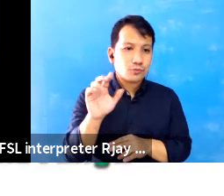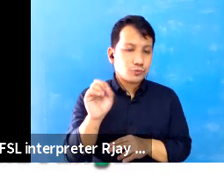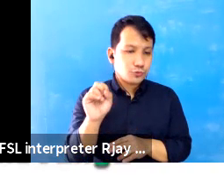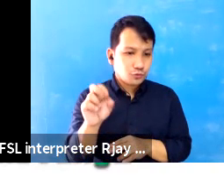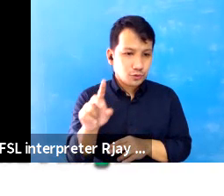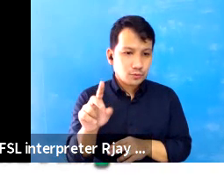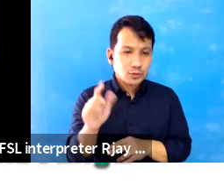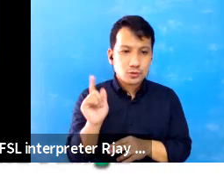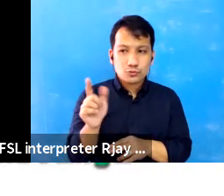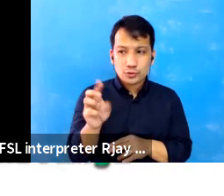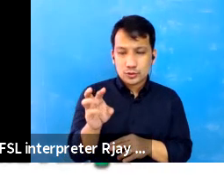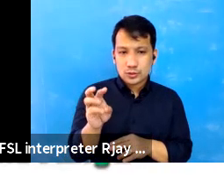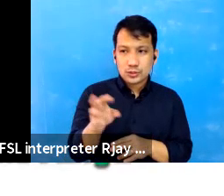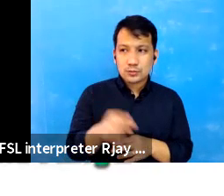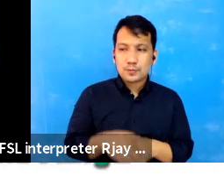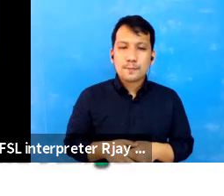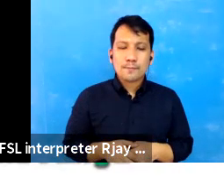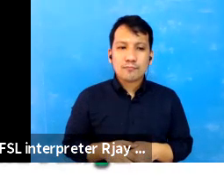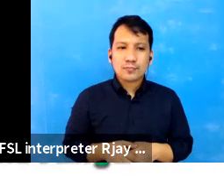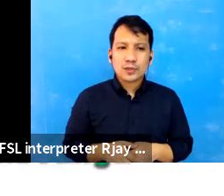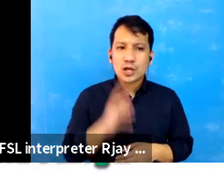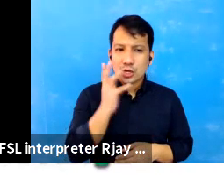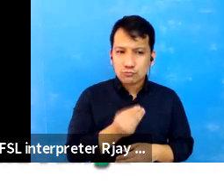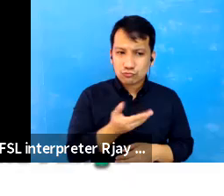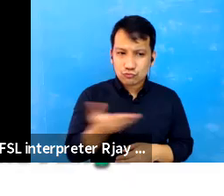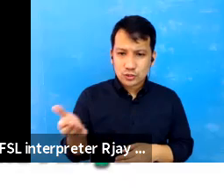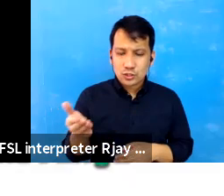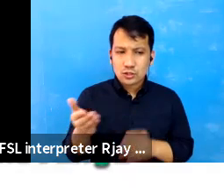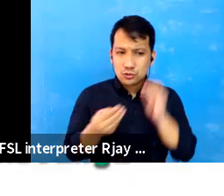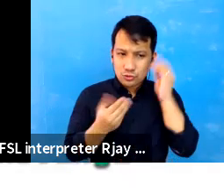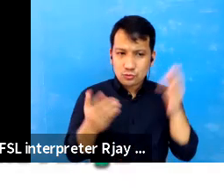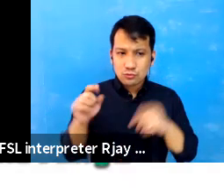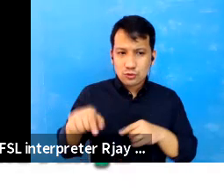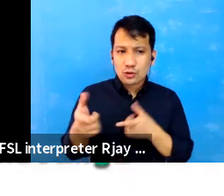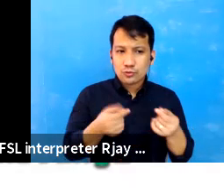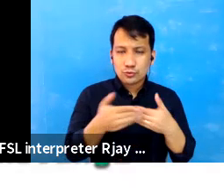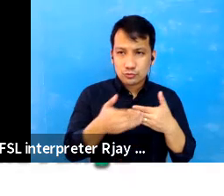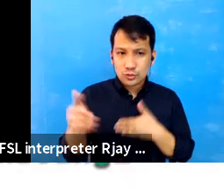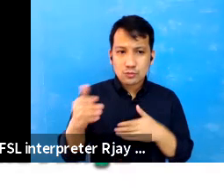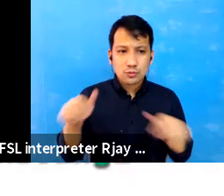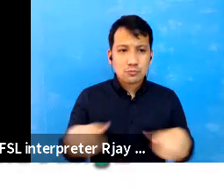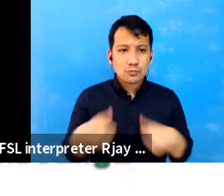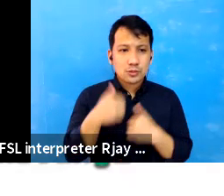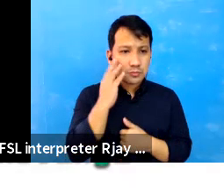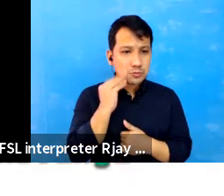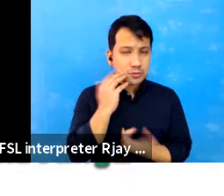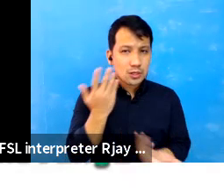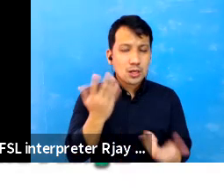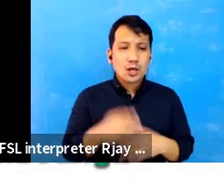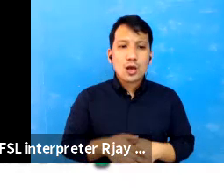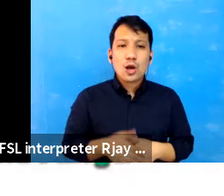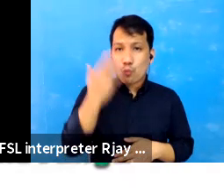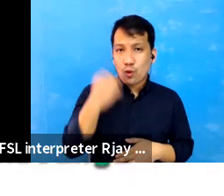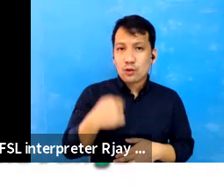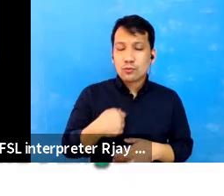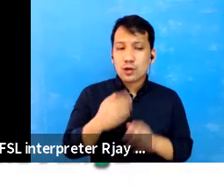in 2016. What can a simple businessman do with these pressing challenges? Because I